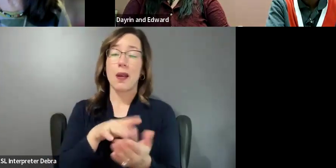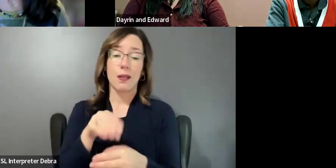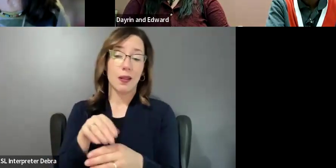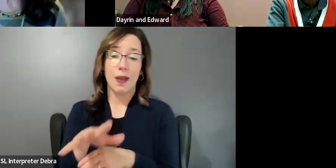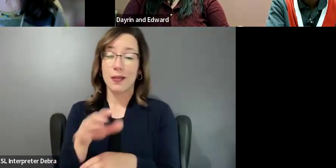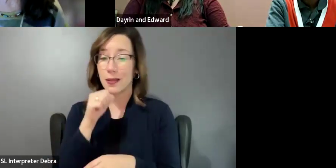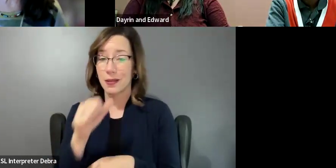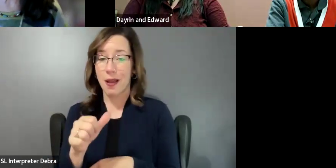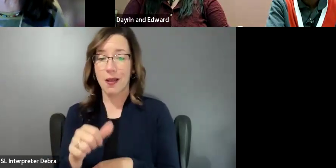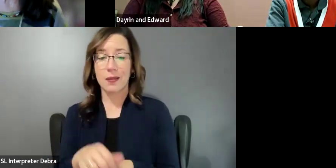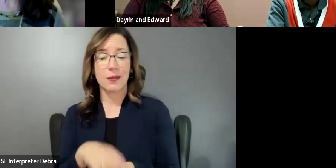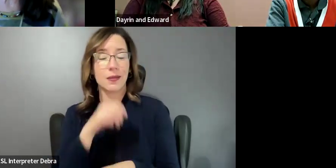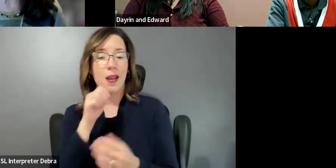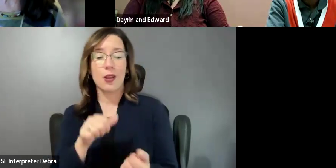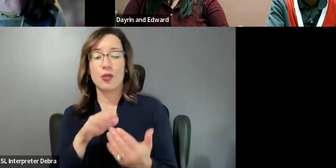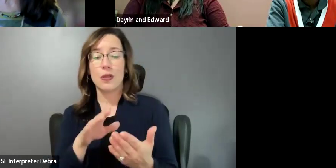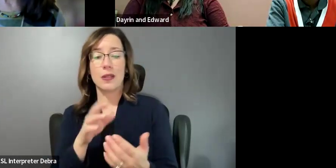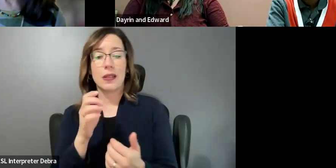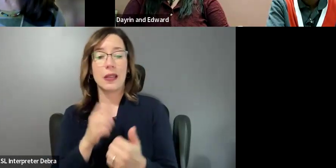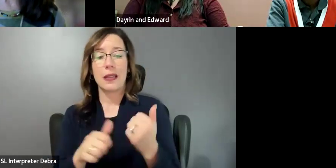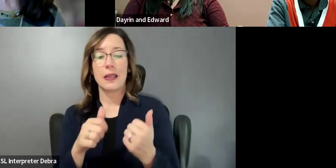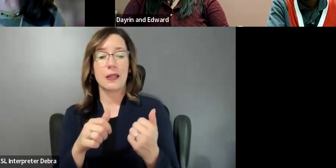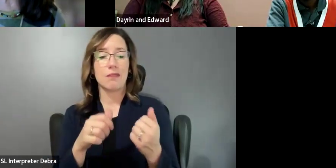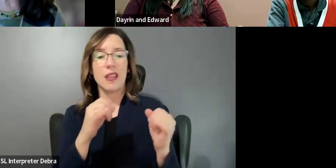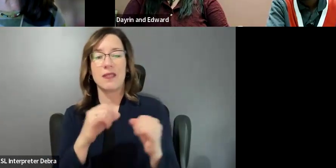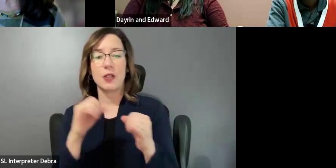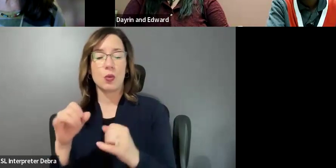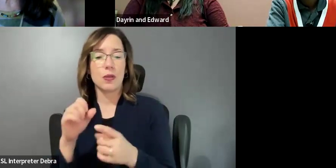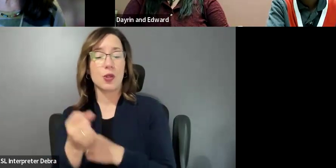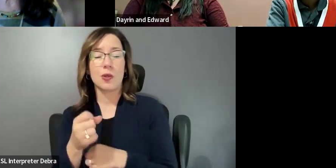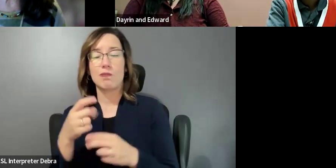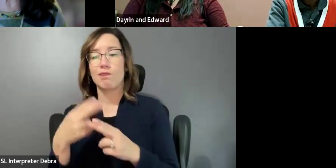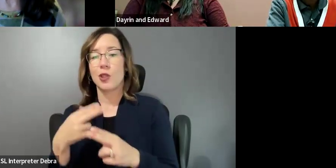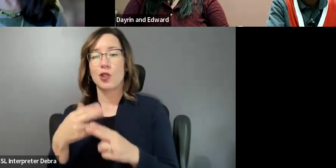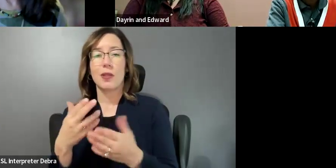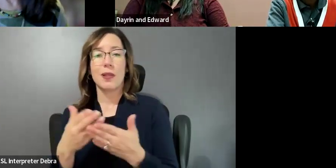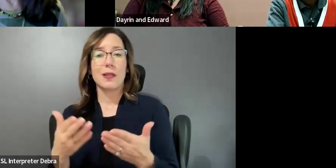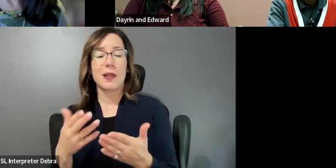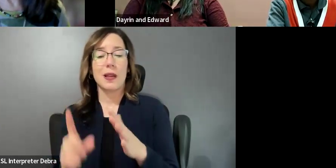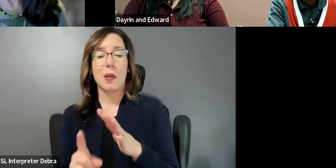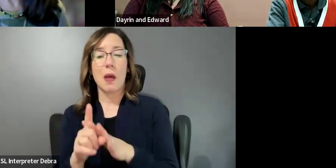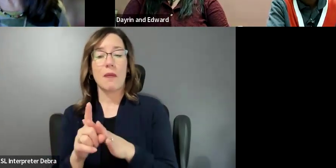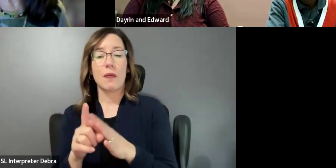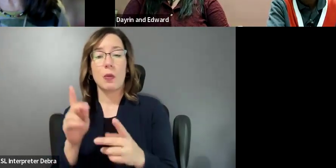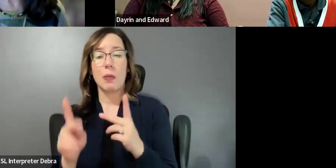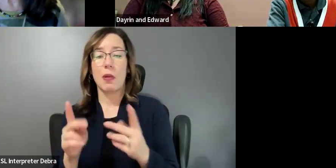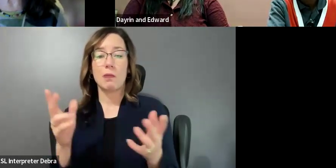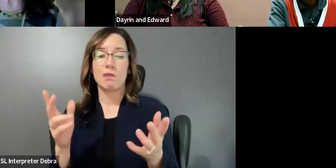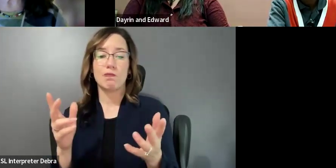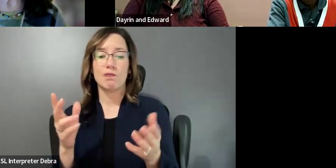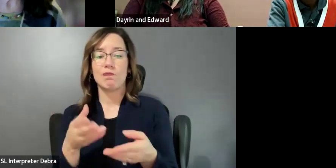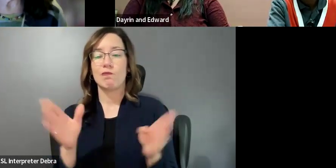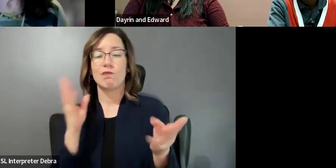not addressing any individual situations. We talked about things that come up for people today, but this is just